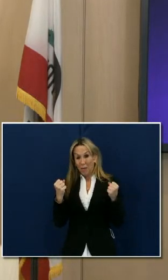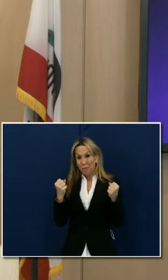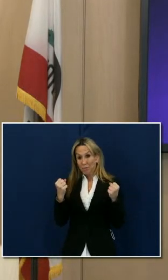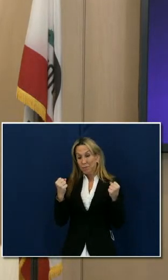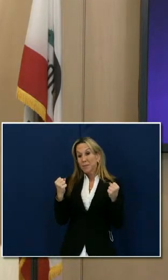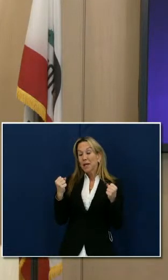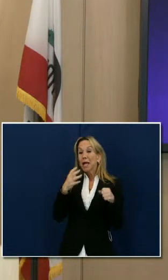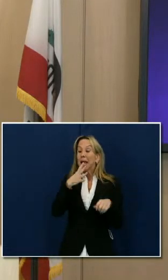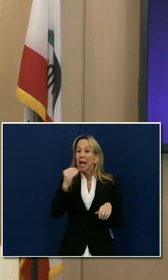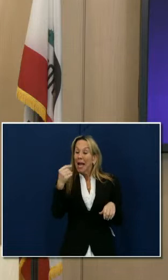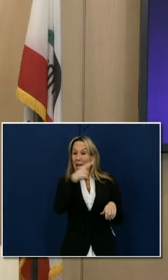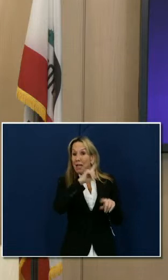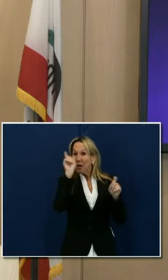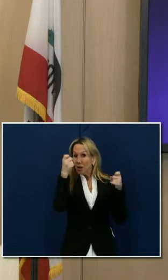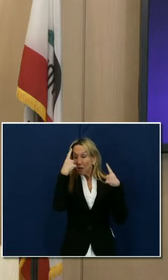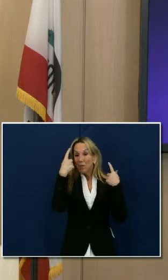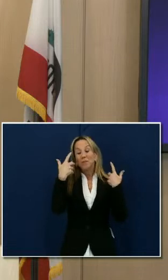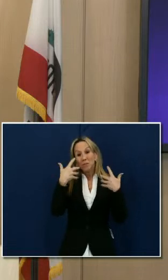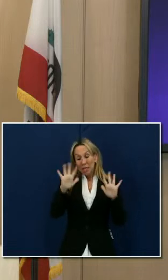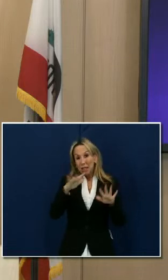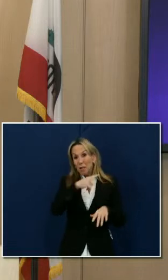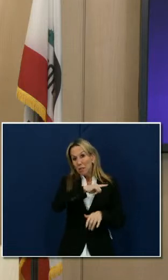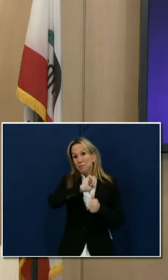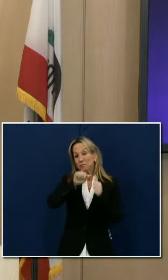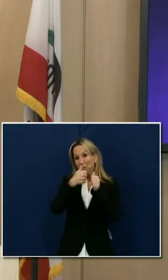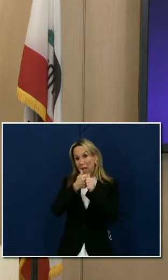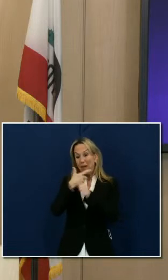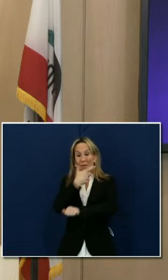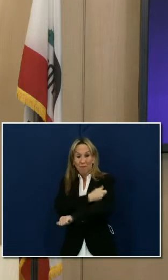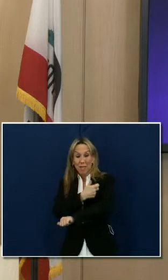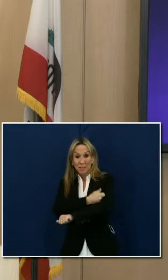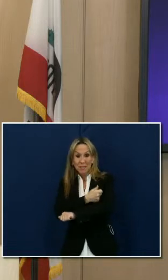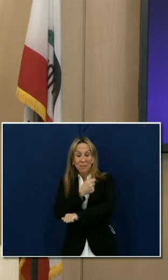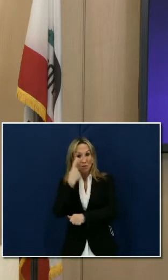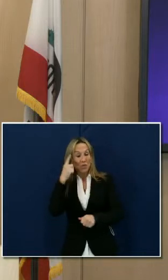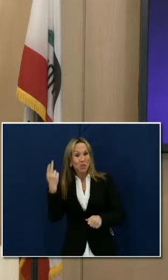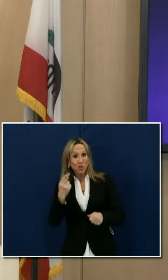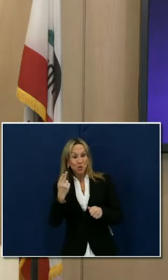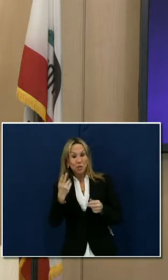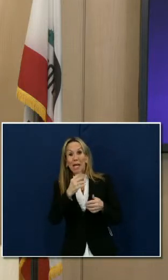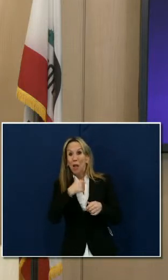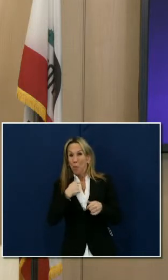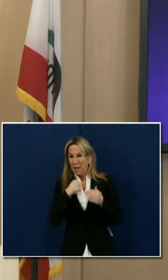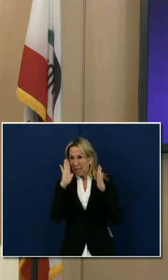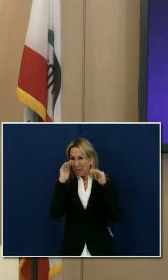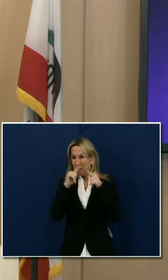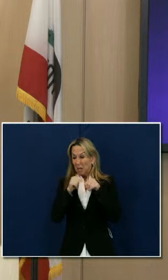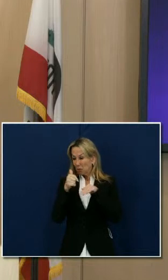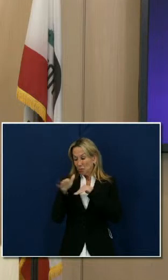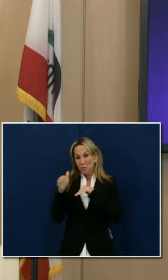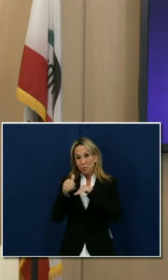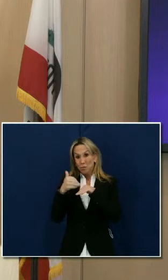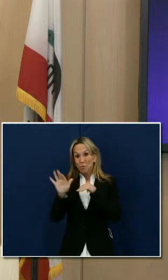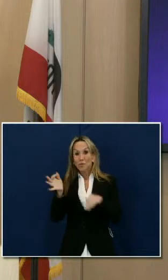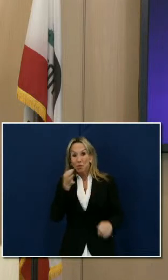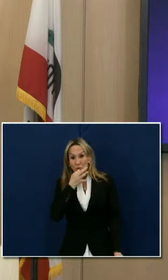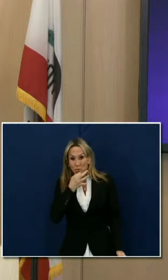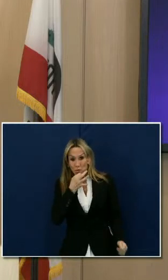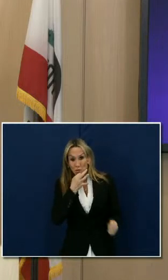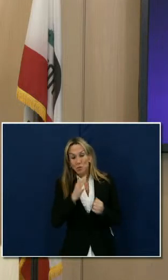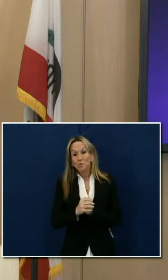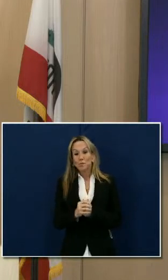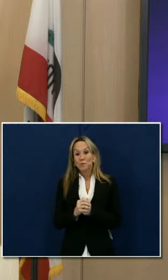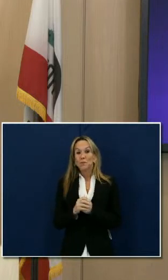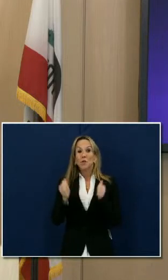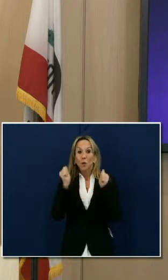approved the Moderna vaccine for use, and we expect to start getting shipments of that shortly, along with the